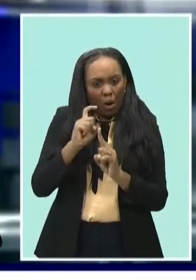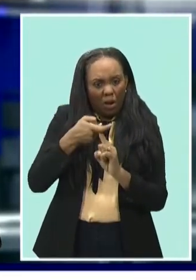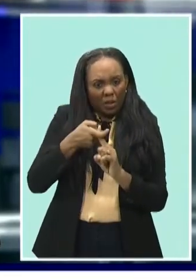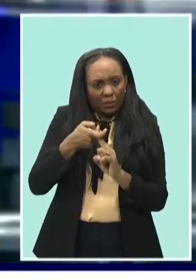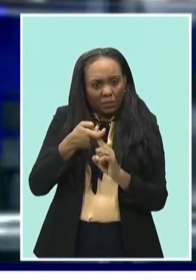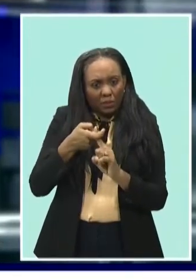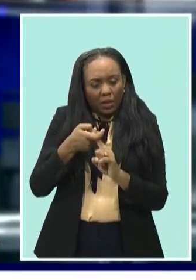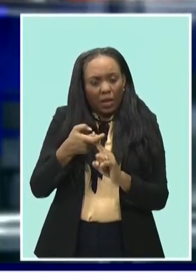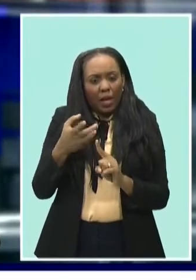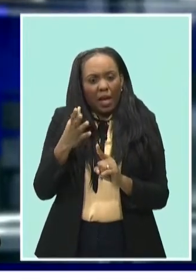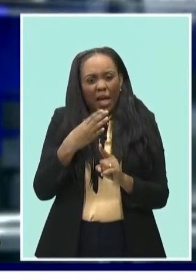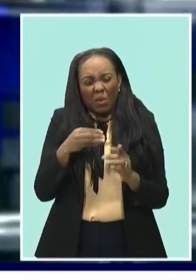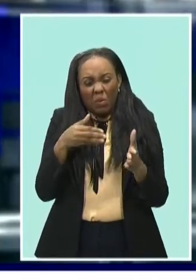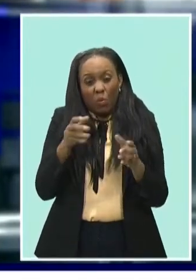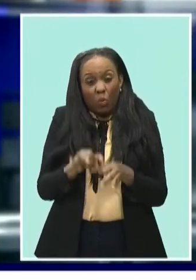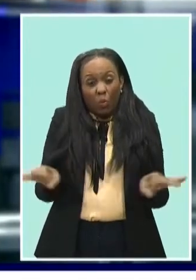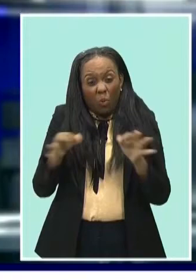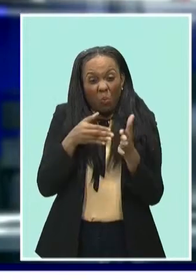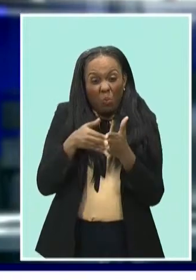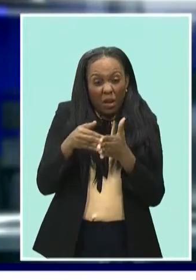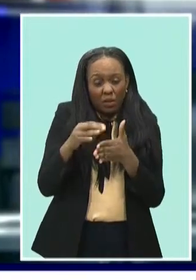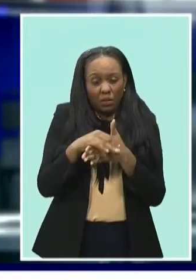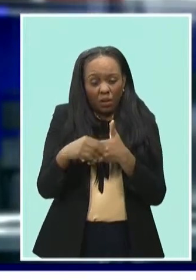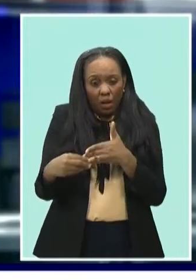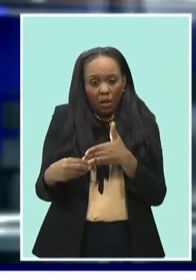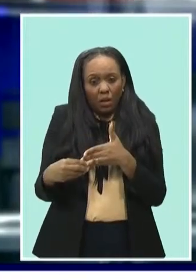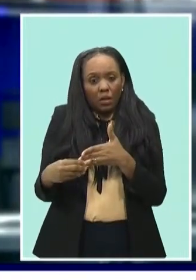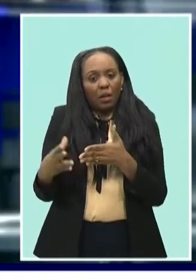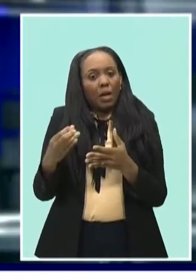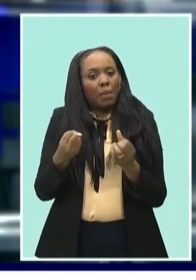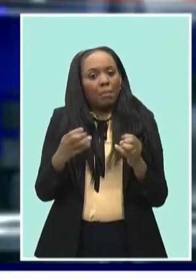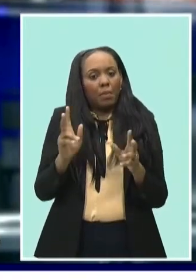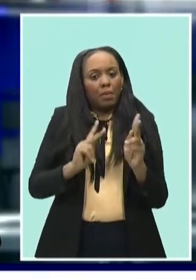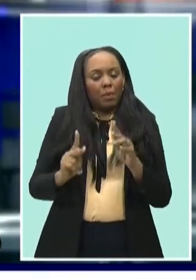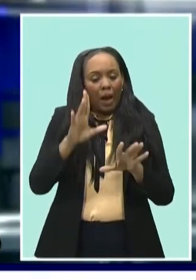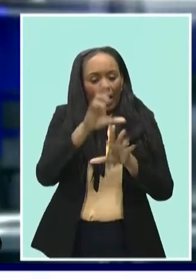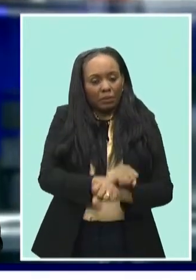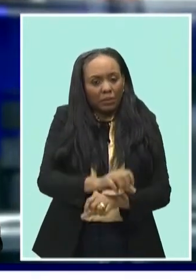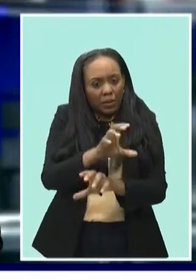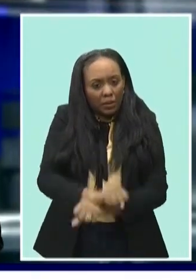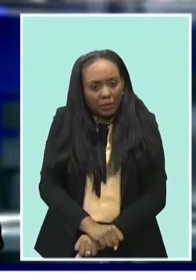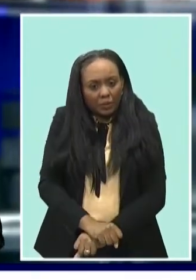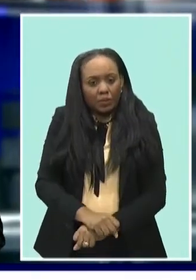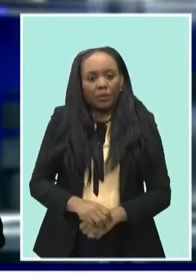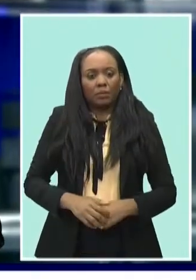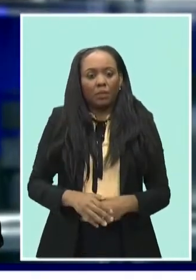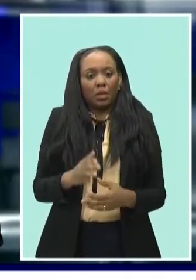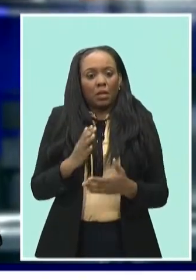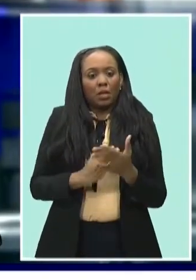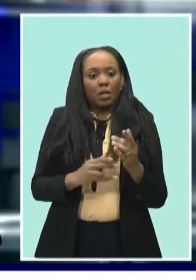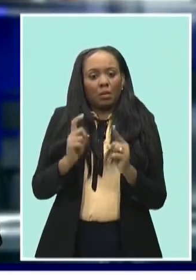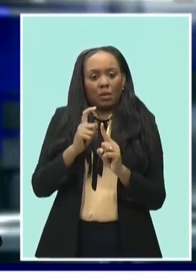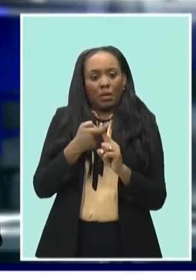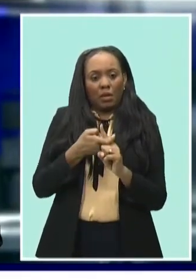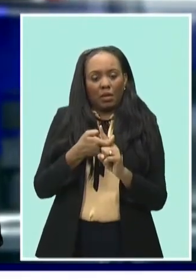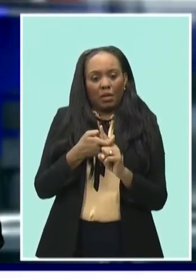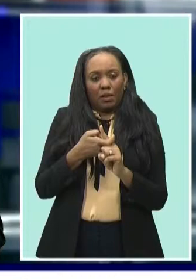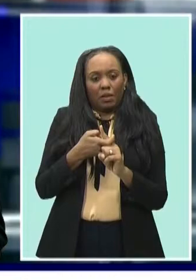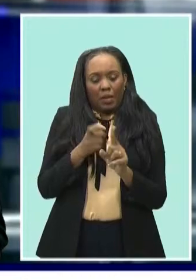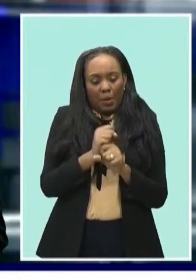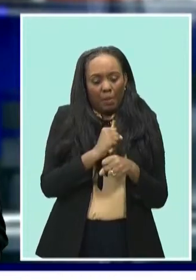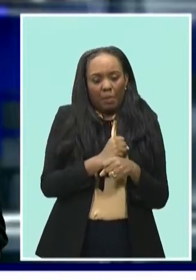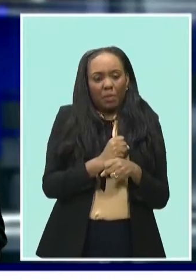were detained during those investigations. It was revealed that some of the counterfeit condoms were recycled from used